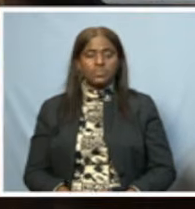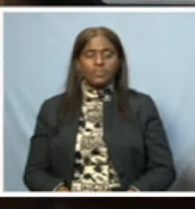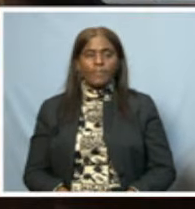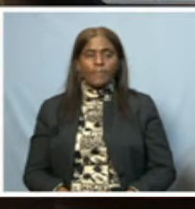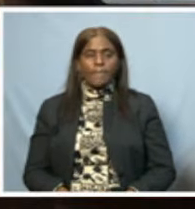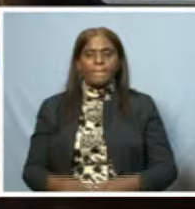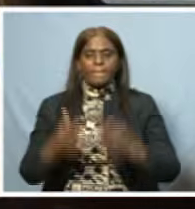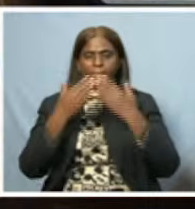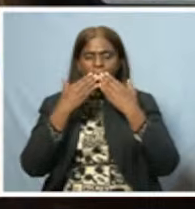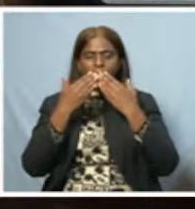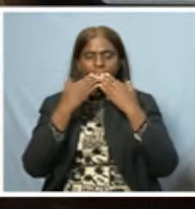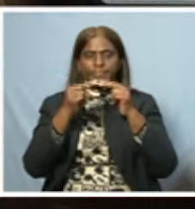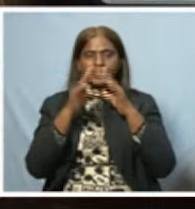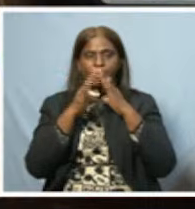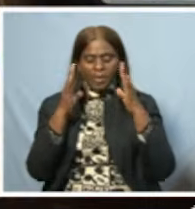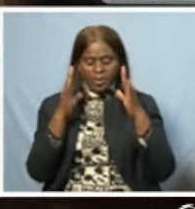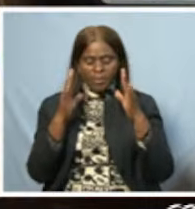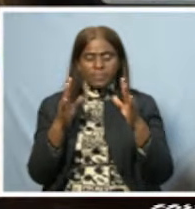Thank you so much,